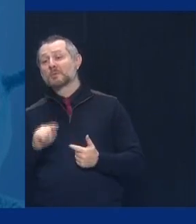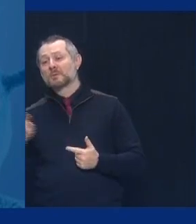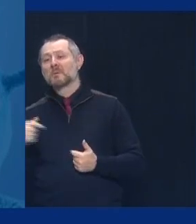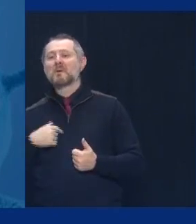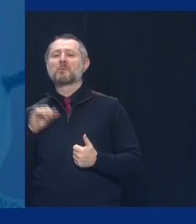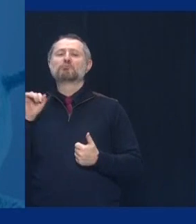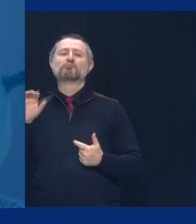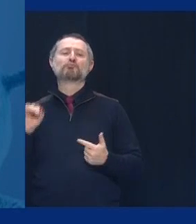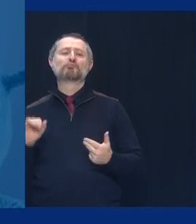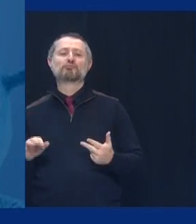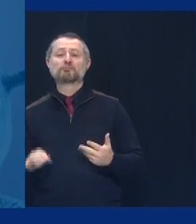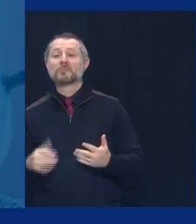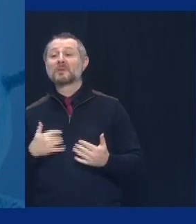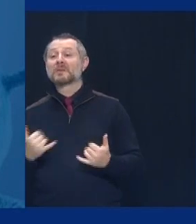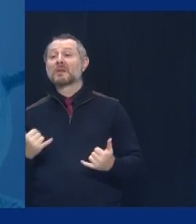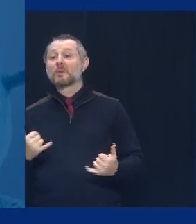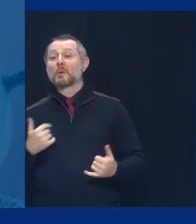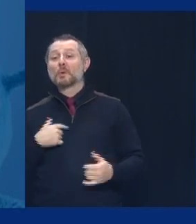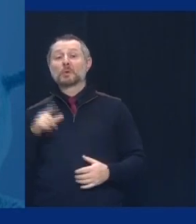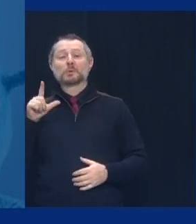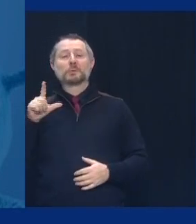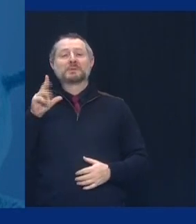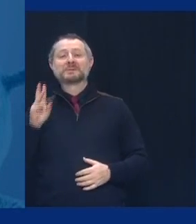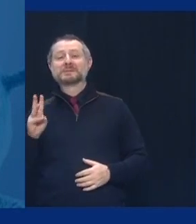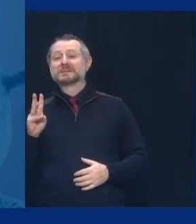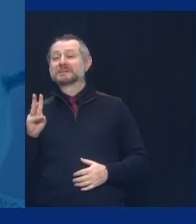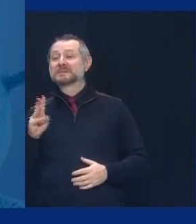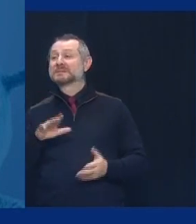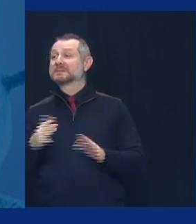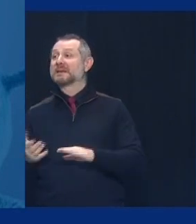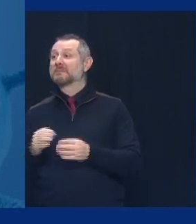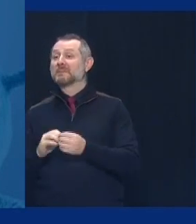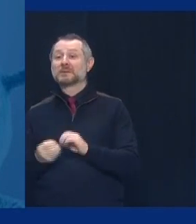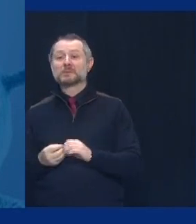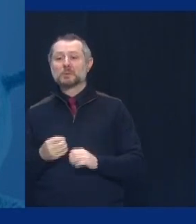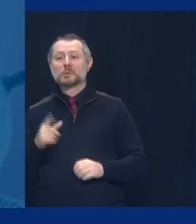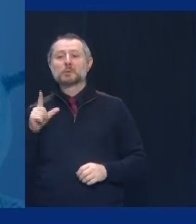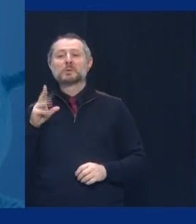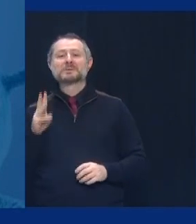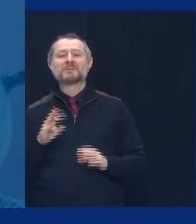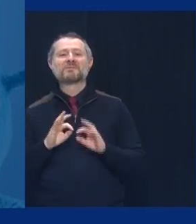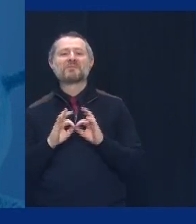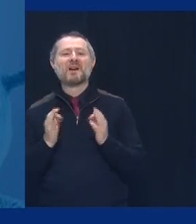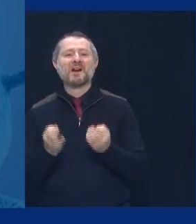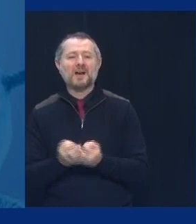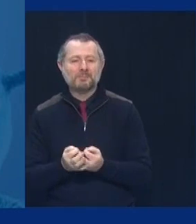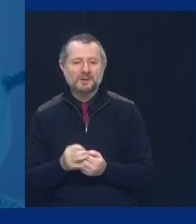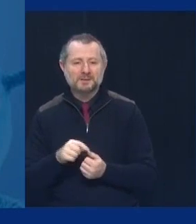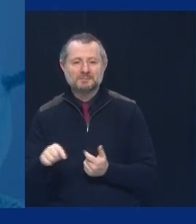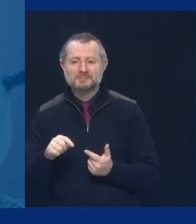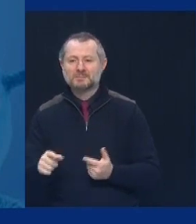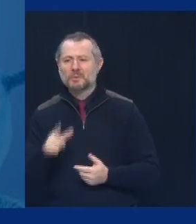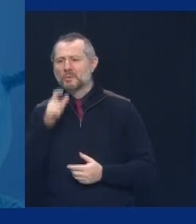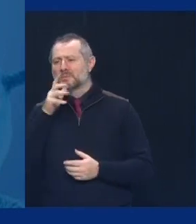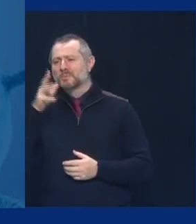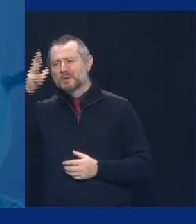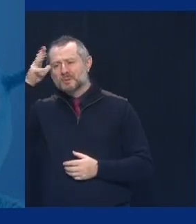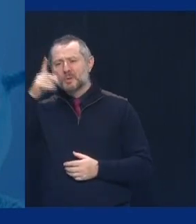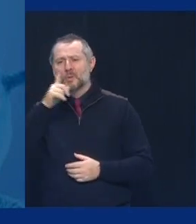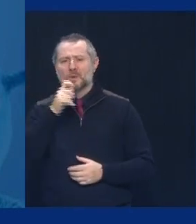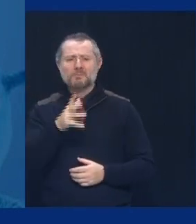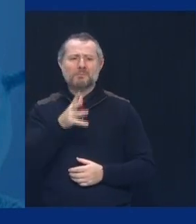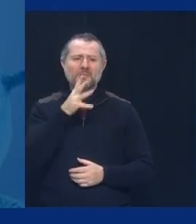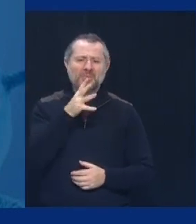number, is a family, is a father, is a mother, is someone who's going to go through the